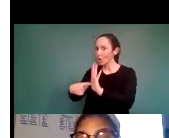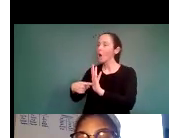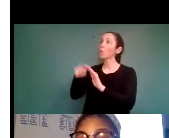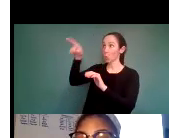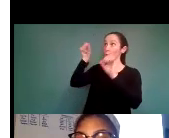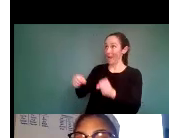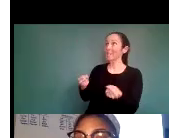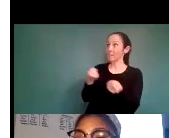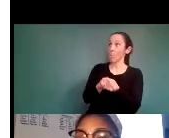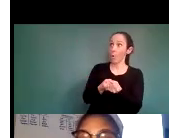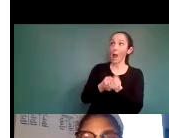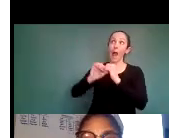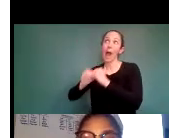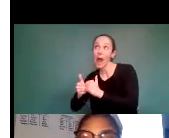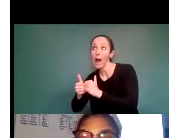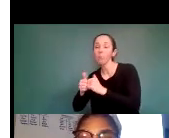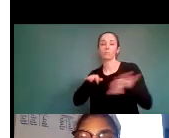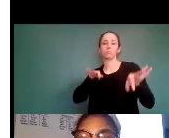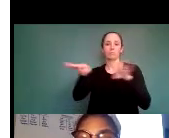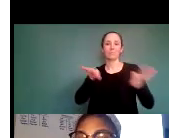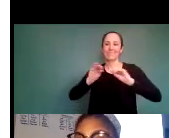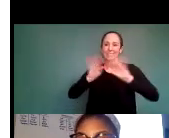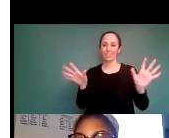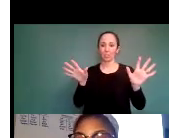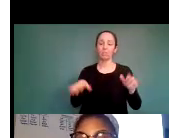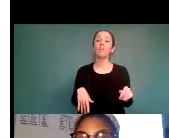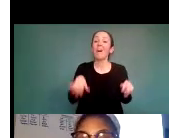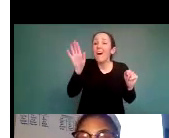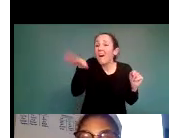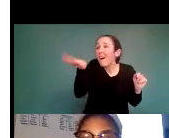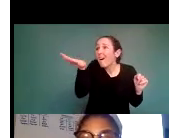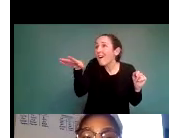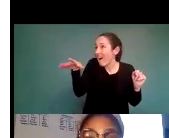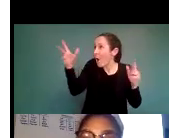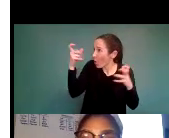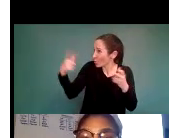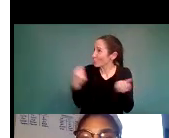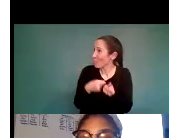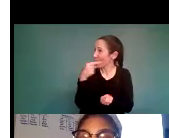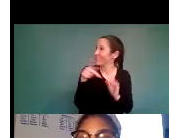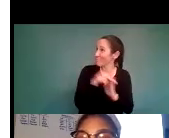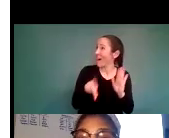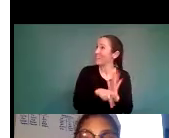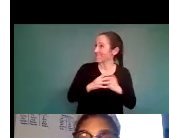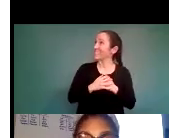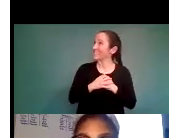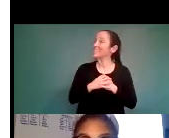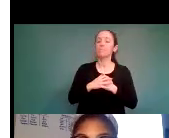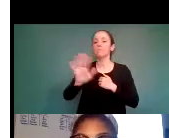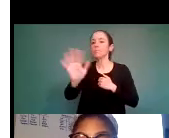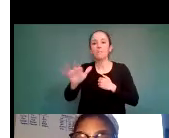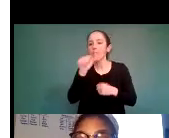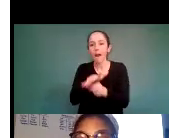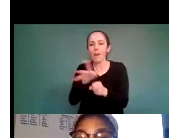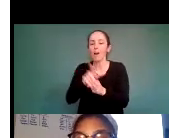to a decision maker and say, hey, I would love to see you support this policy that will support our boards of